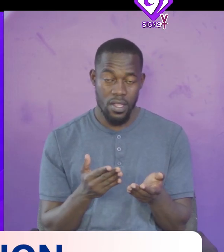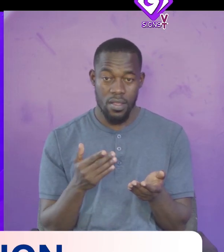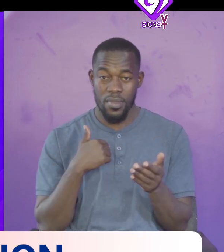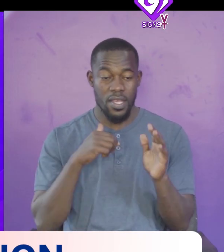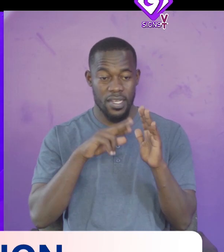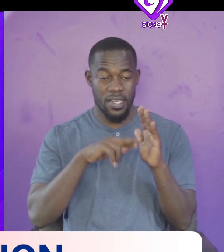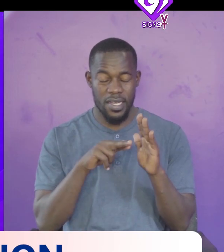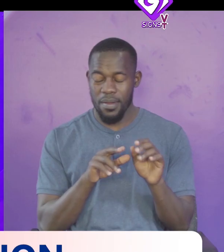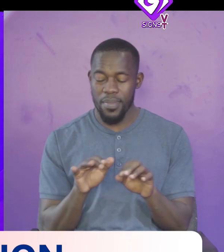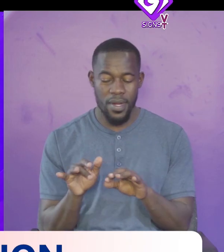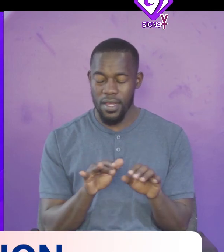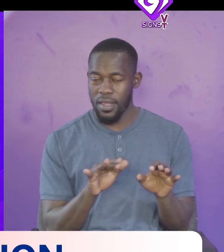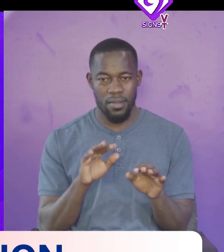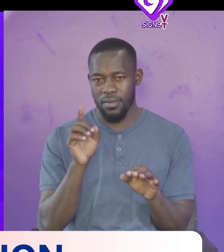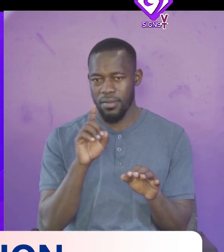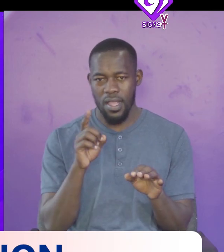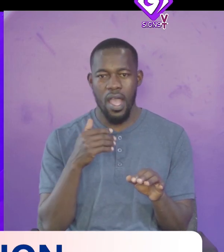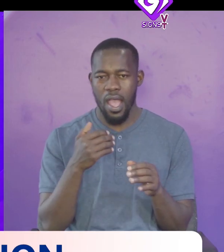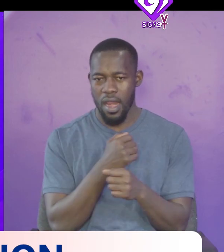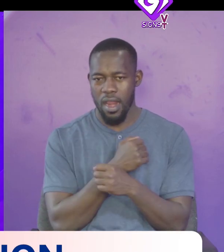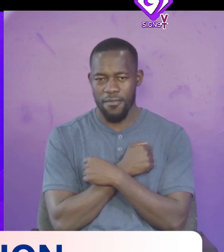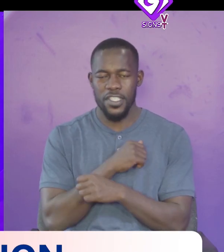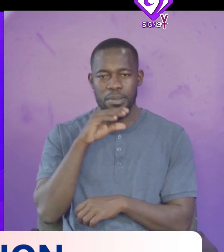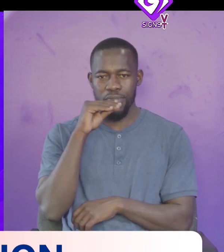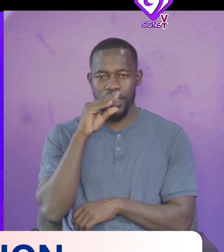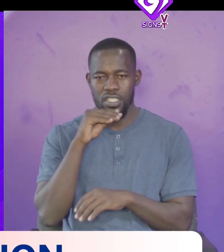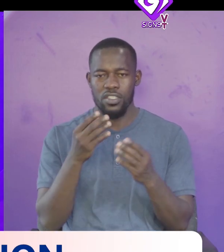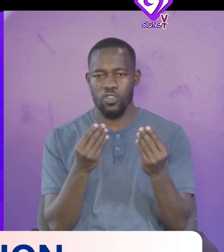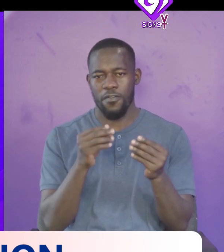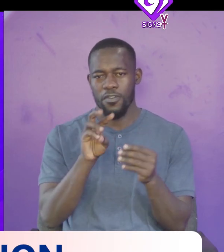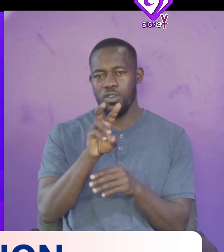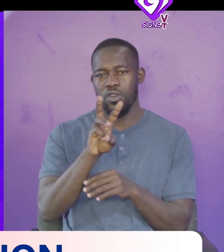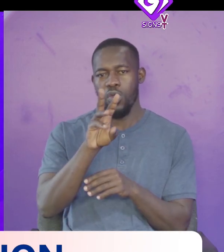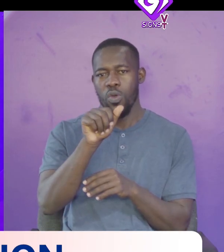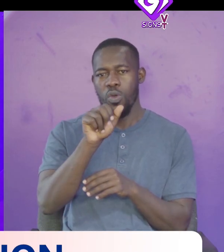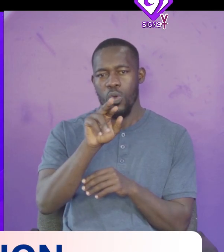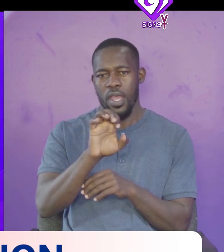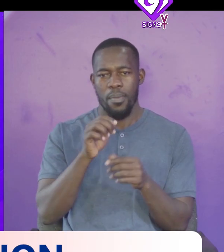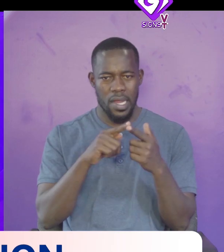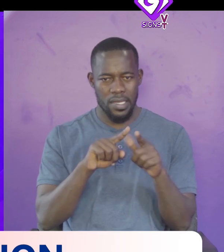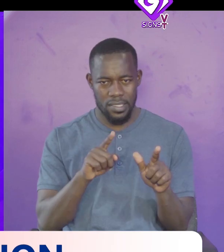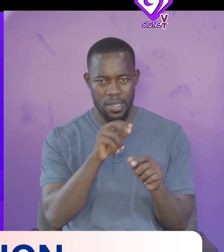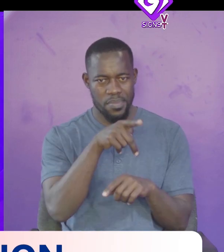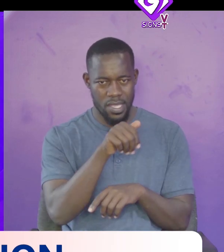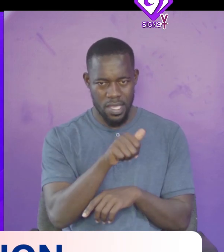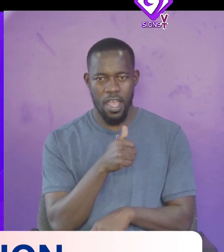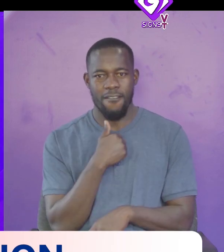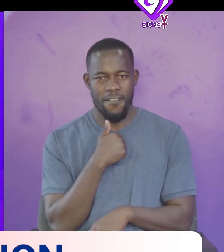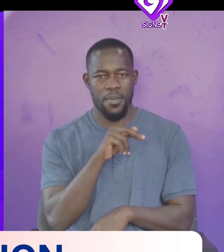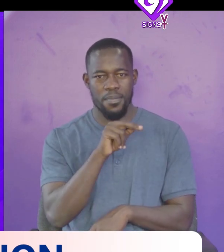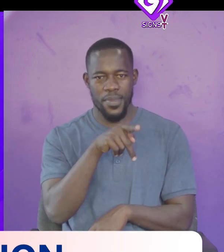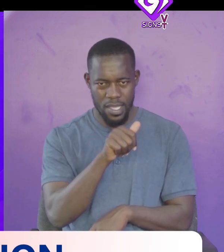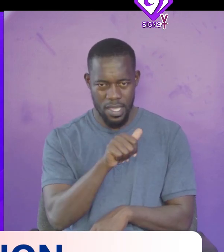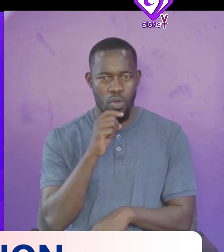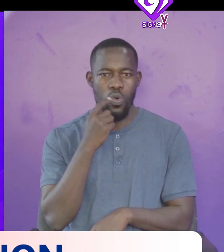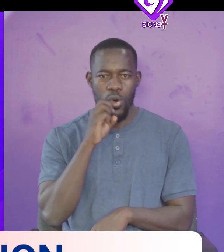anyway. I do speech software, but I know I have a PA. I have a PA who will take